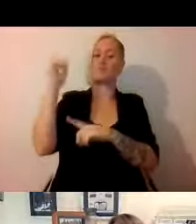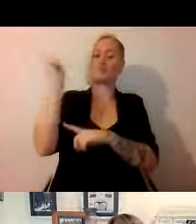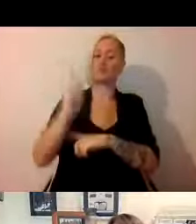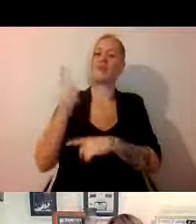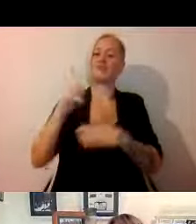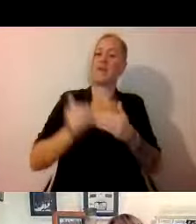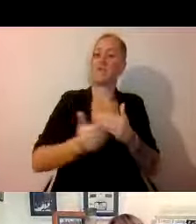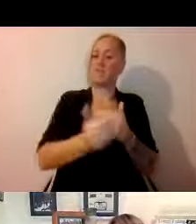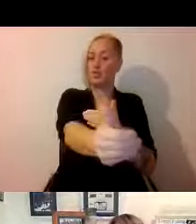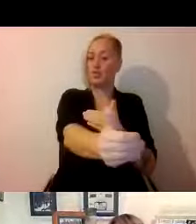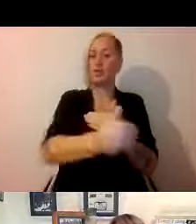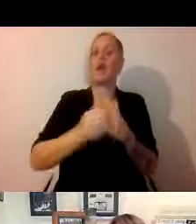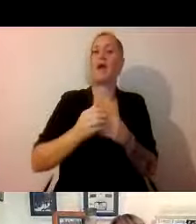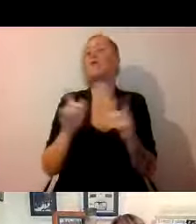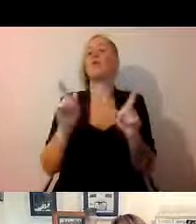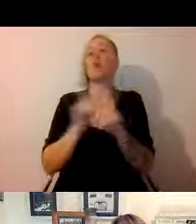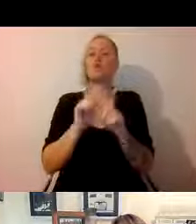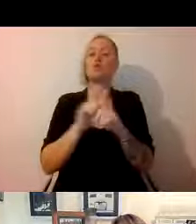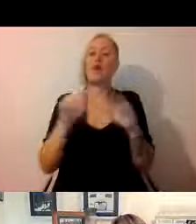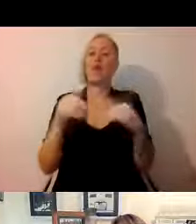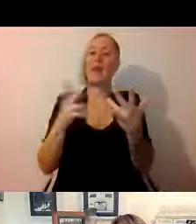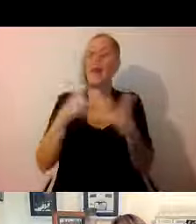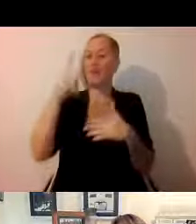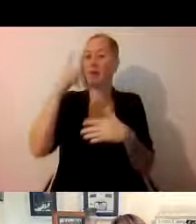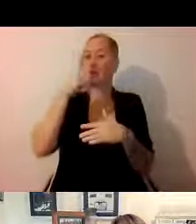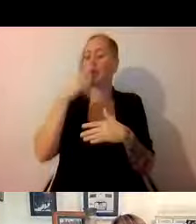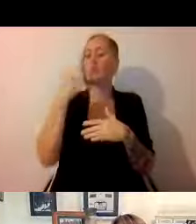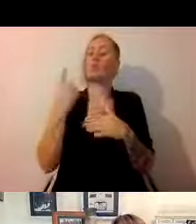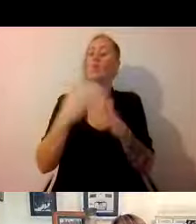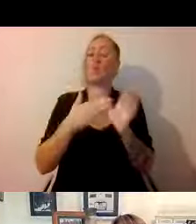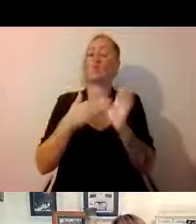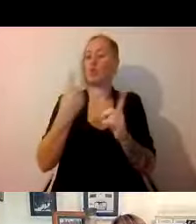acknowledge any First Nations people who may be listening tonight.